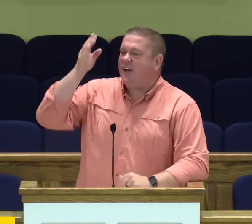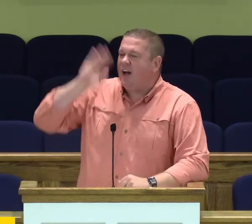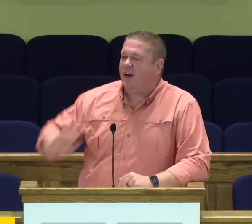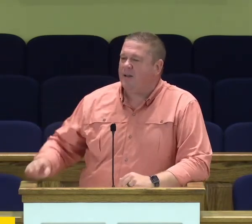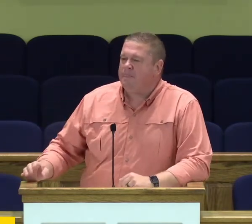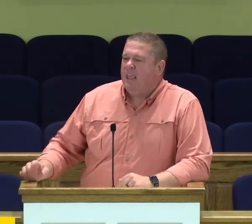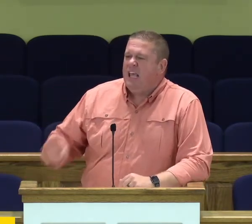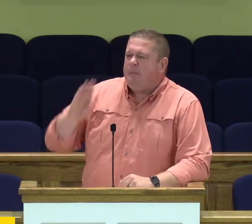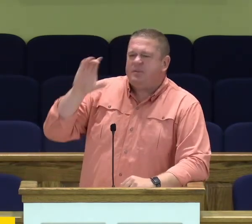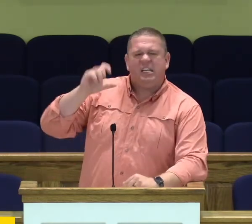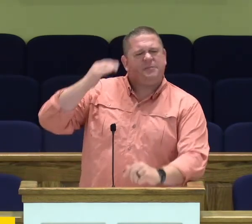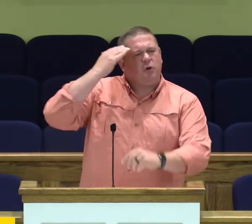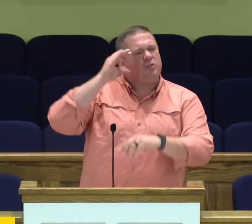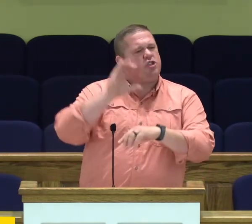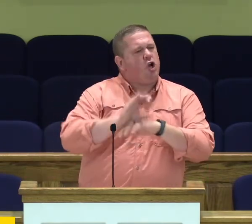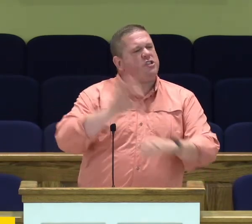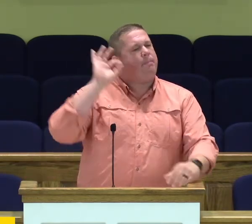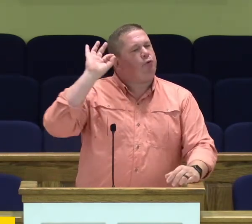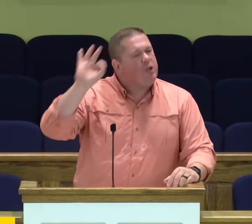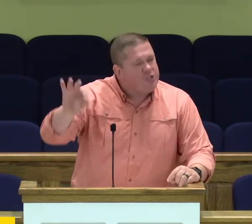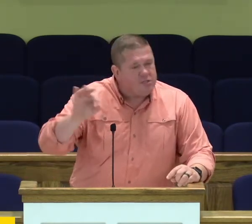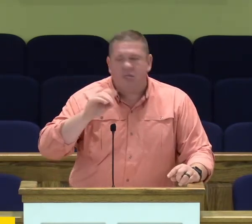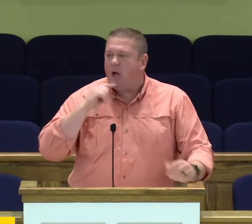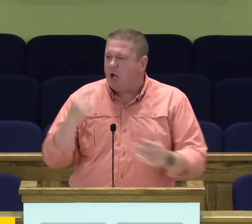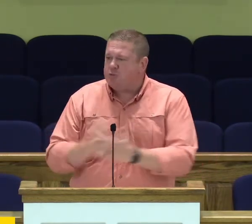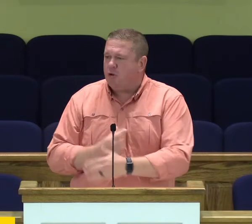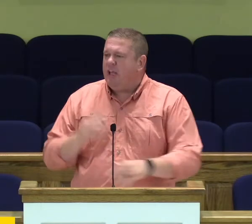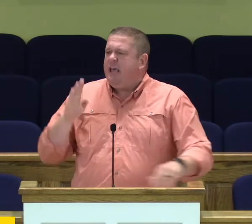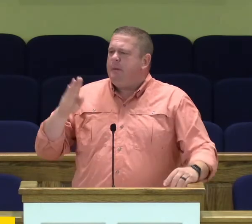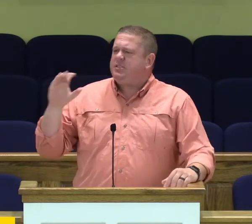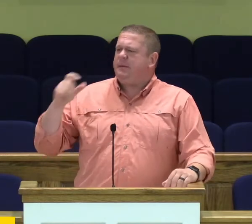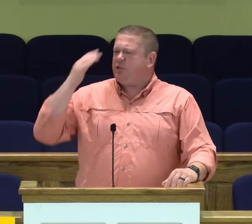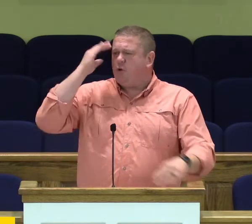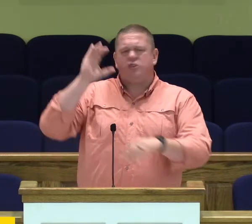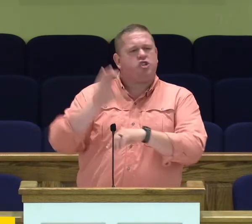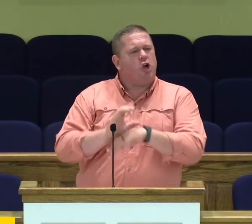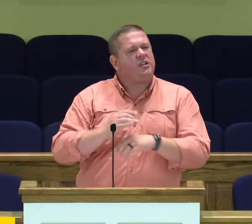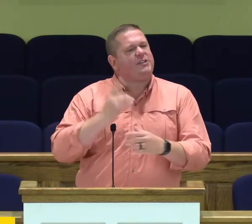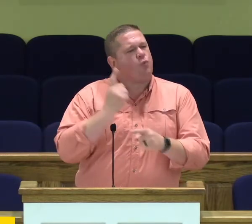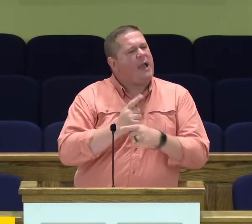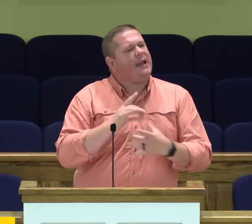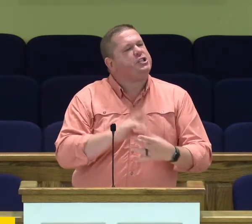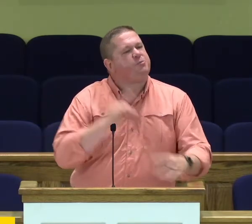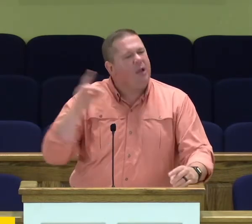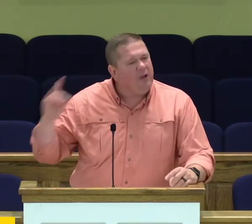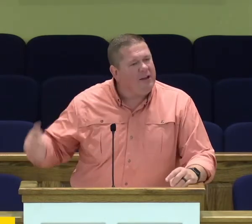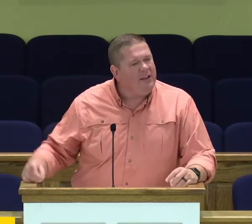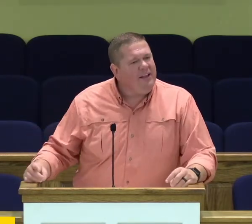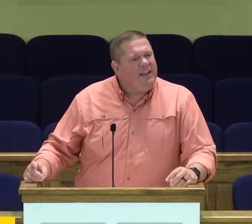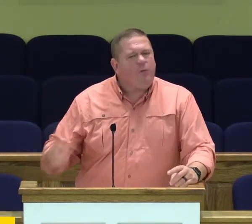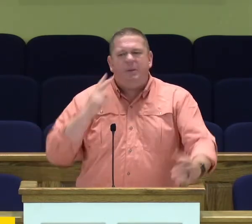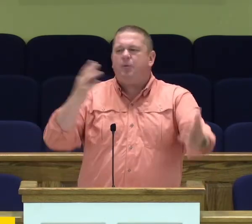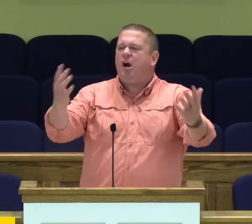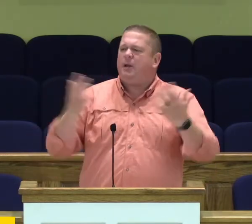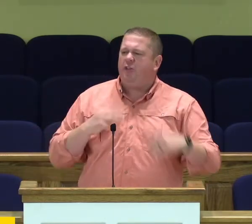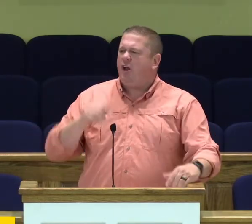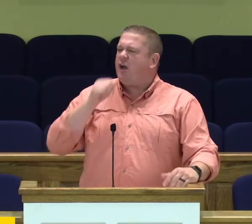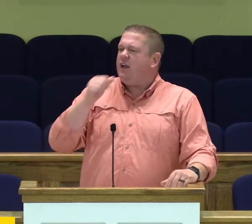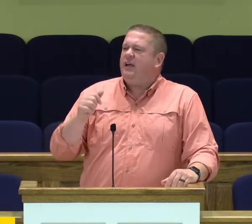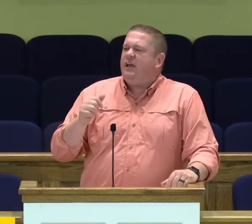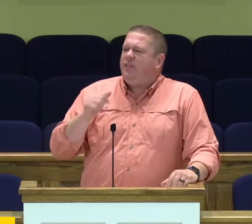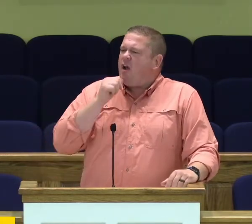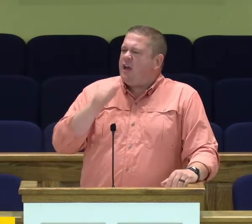praises God. BBC needs to be known as a church that preaches the gospel. BBC needs to be known as a church that has the right kind of spirit. And when people come in